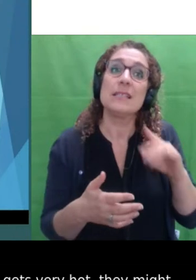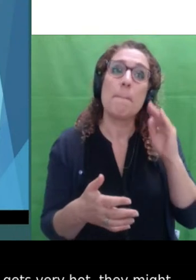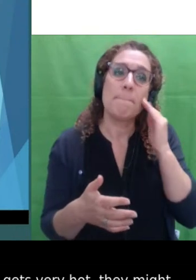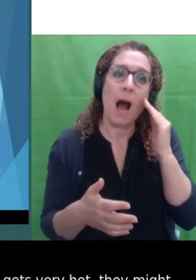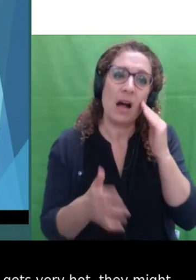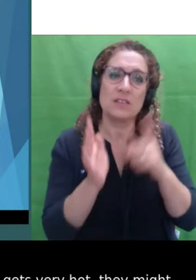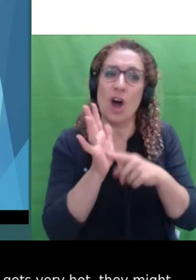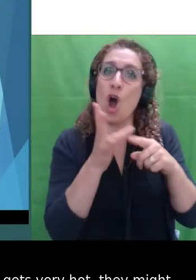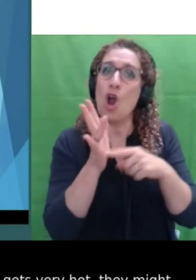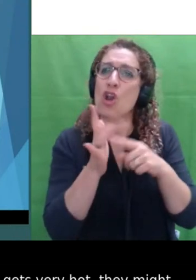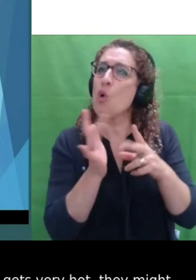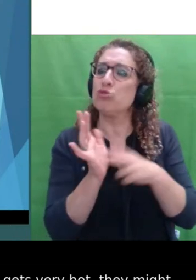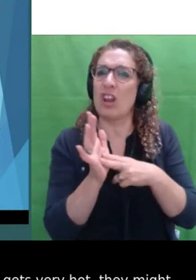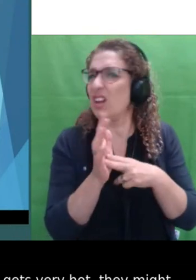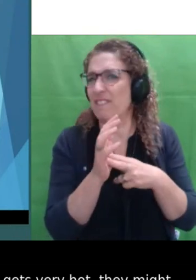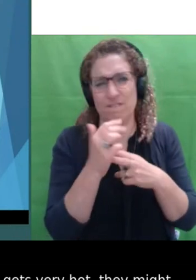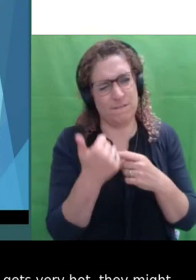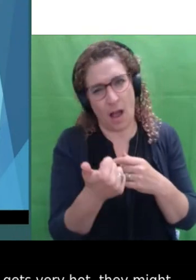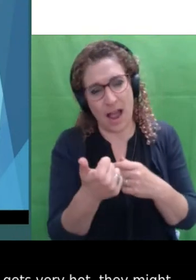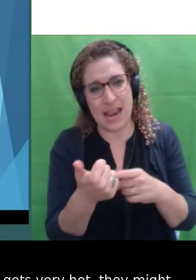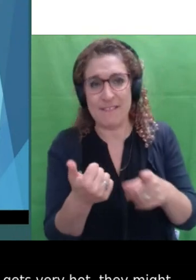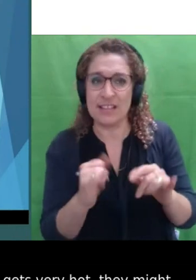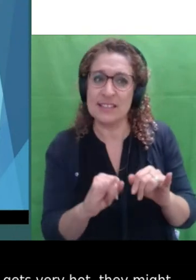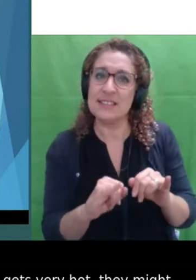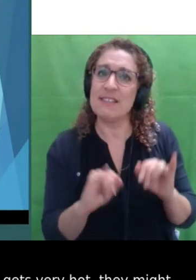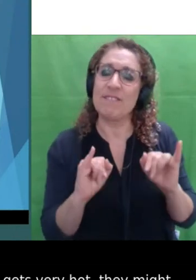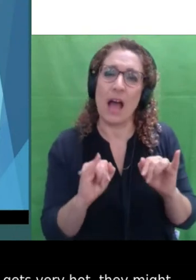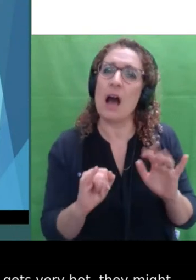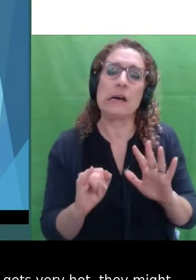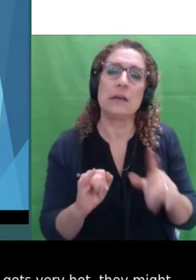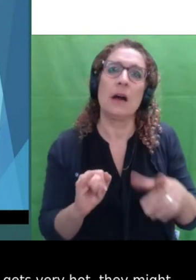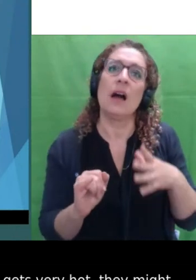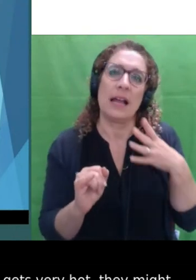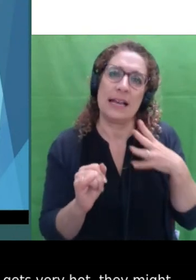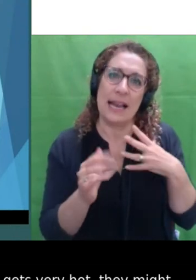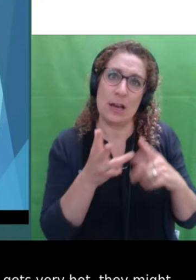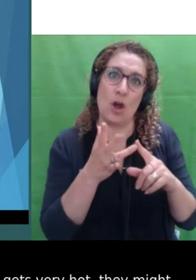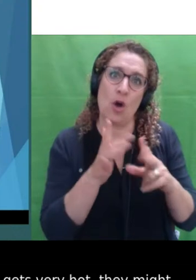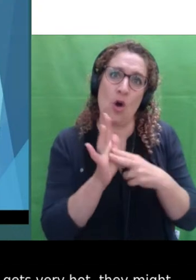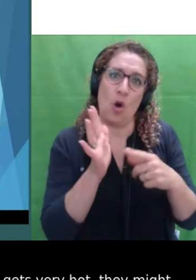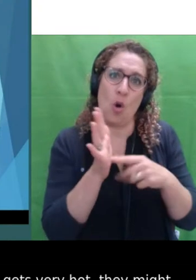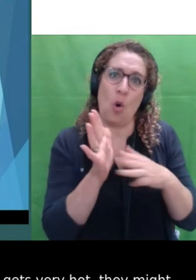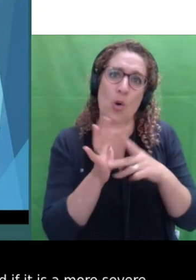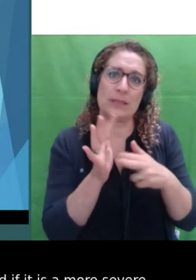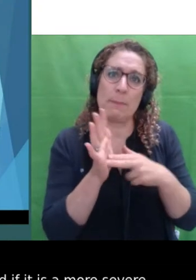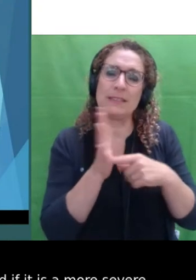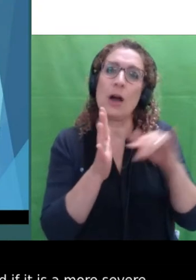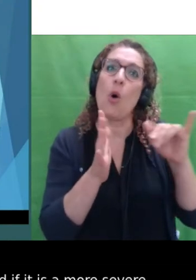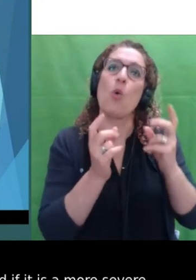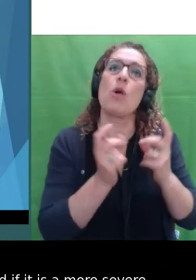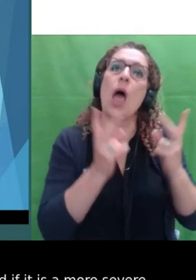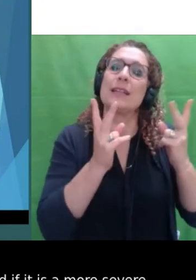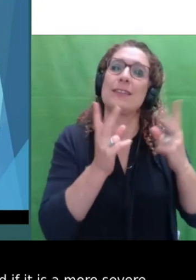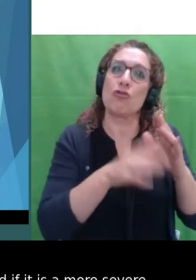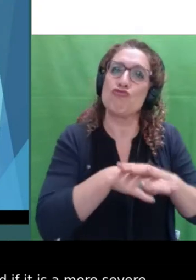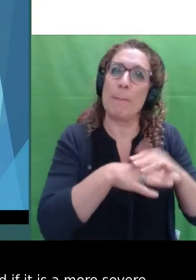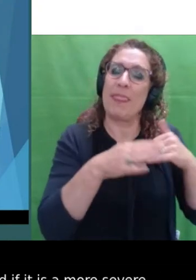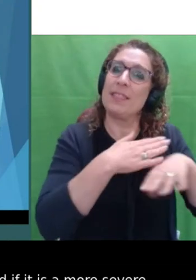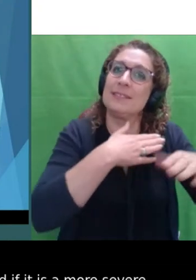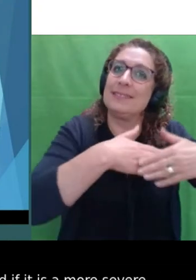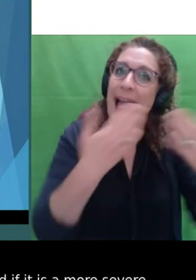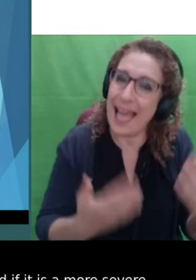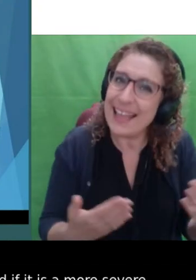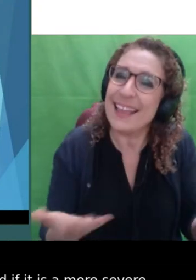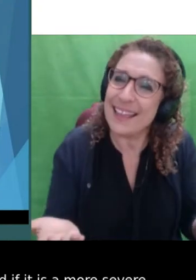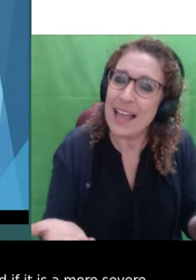be fine if it's a more severe eczema you might need to maybe use an ointment at light to cream in the day but i think it's very important that emollients are